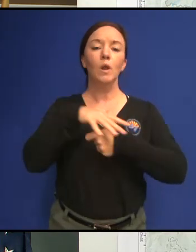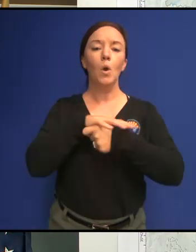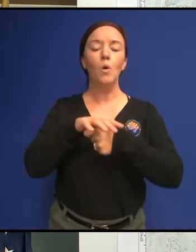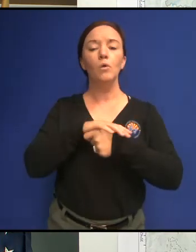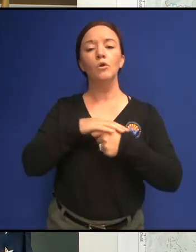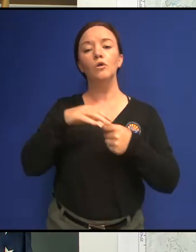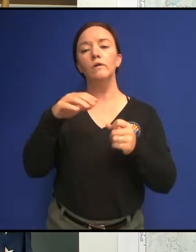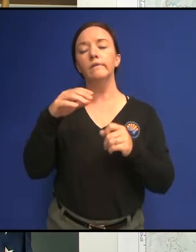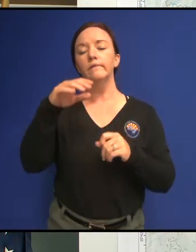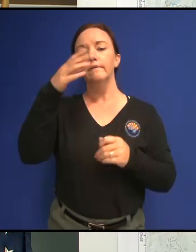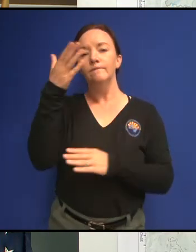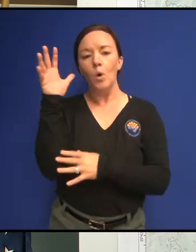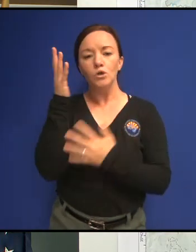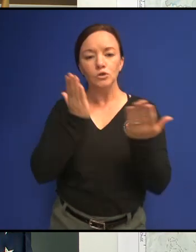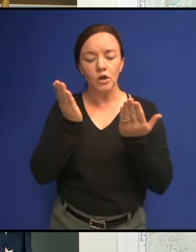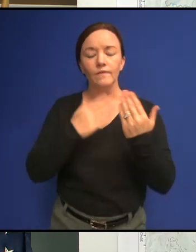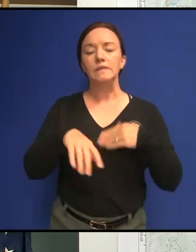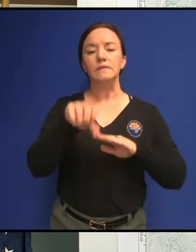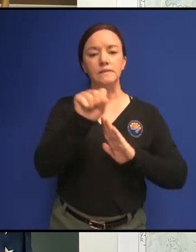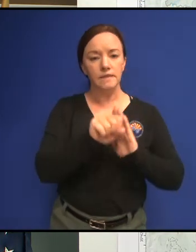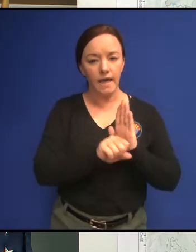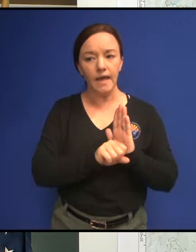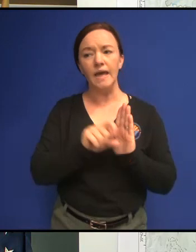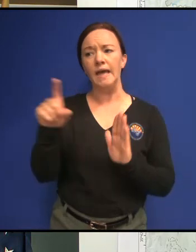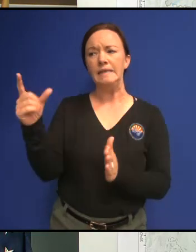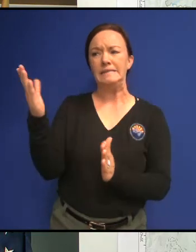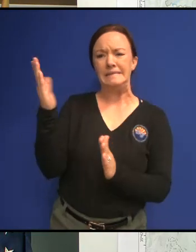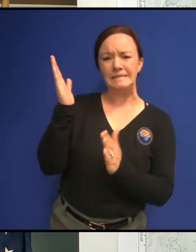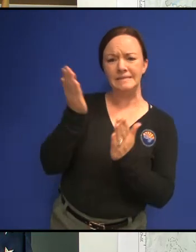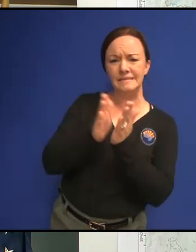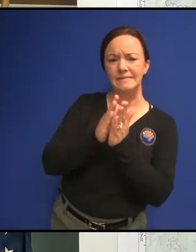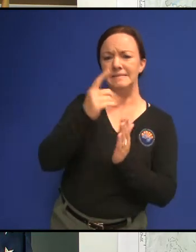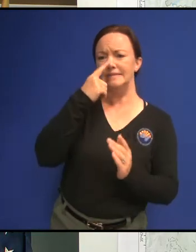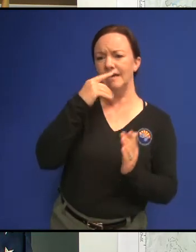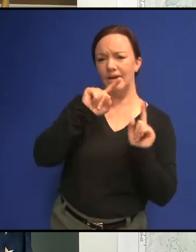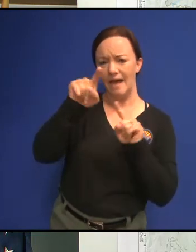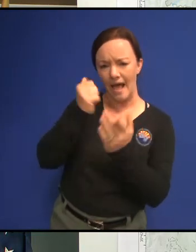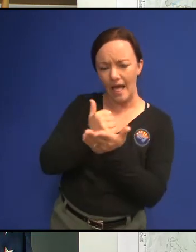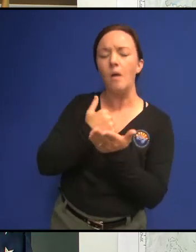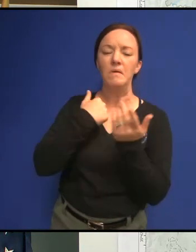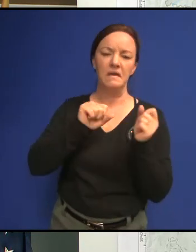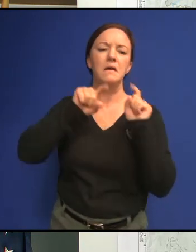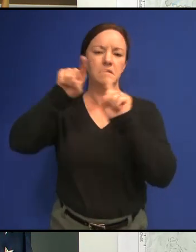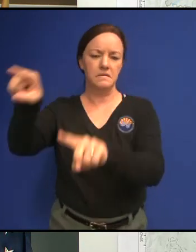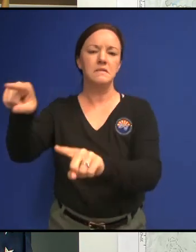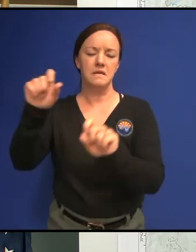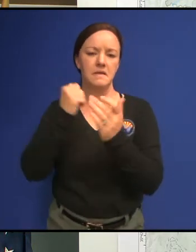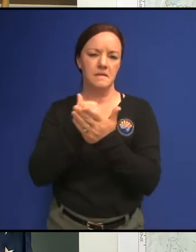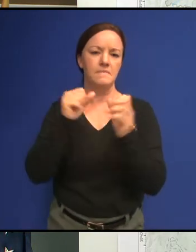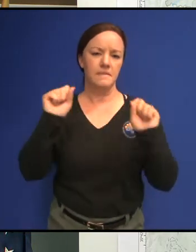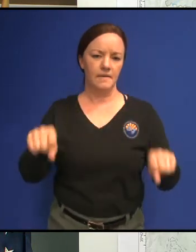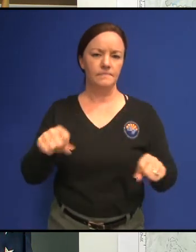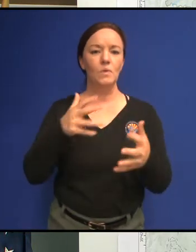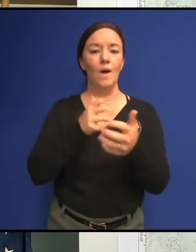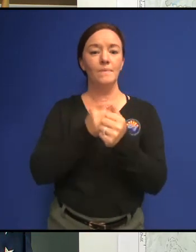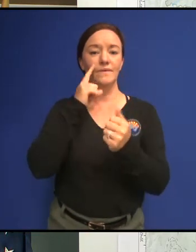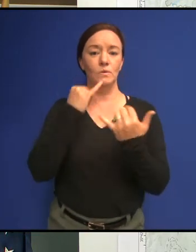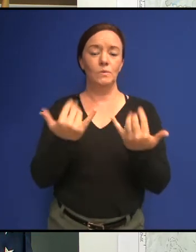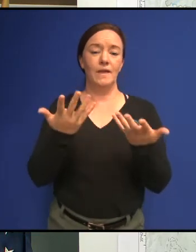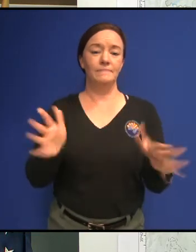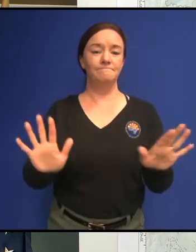state, we can send those resources outside of our area of responsibility to help out. So with that, that's your update for today.